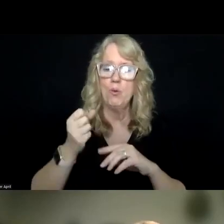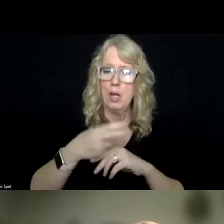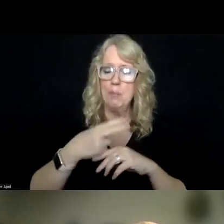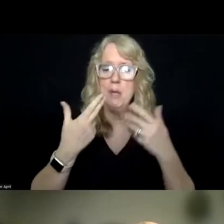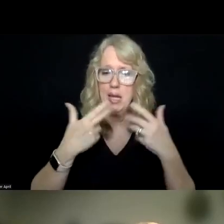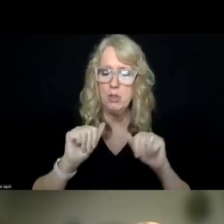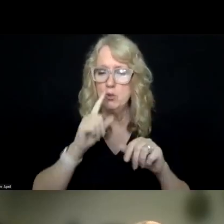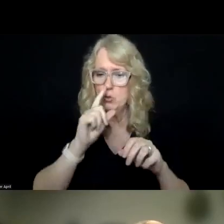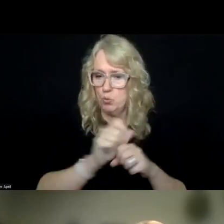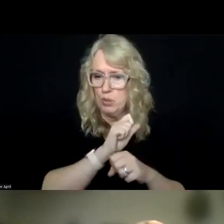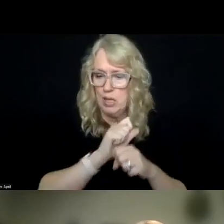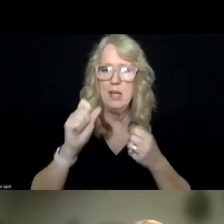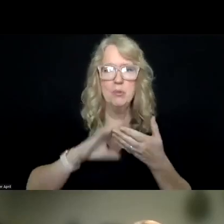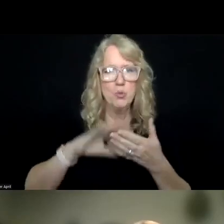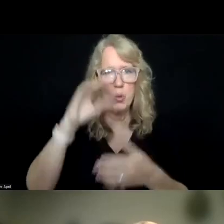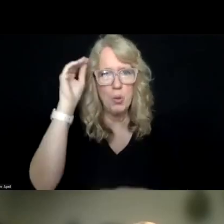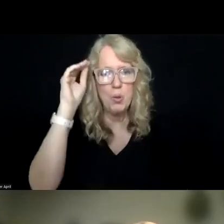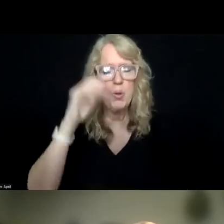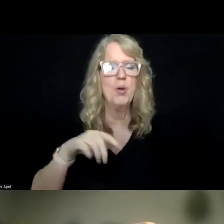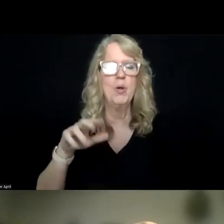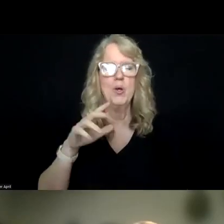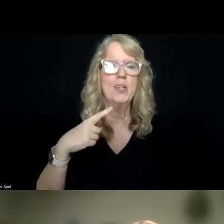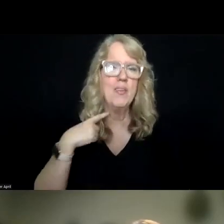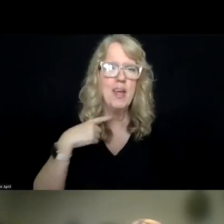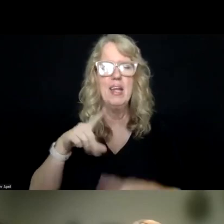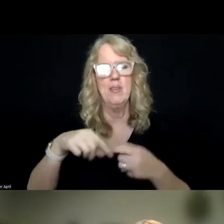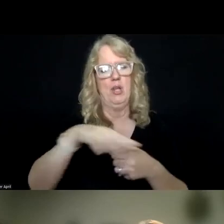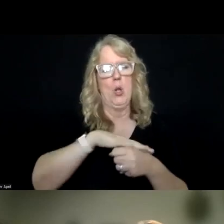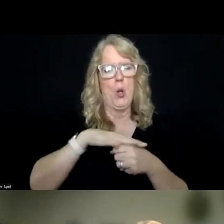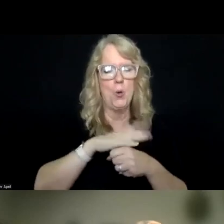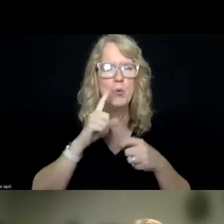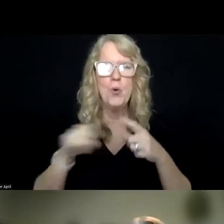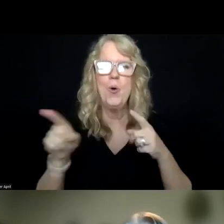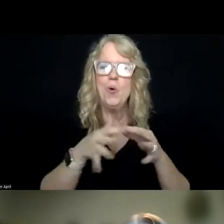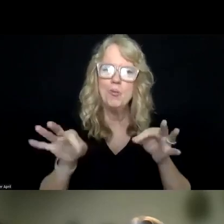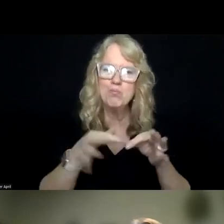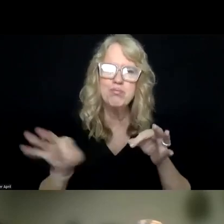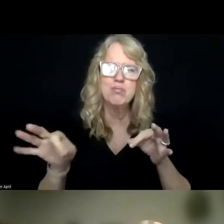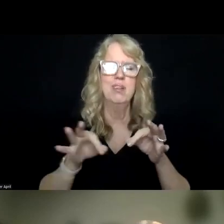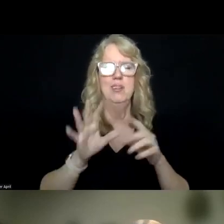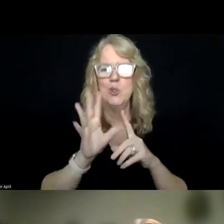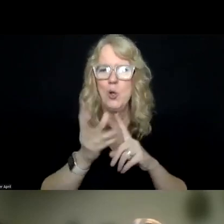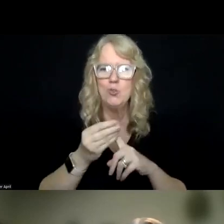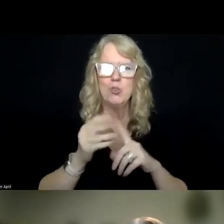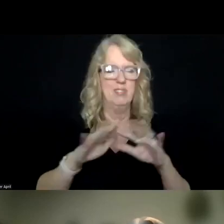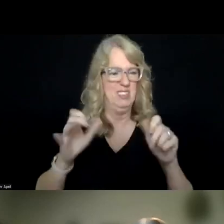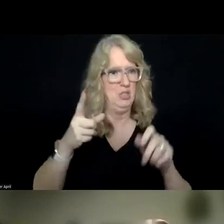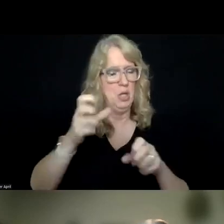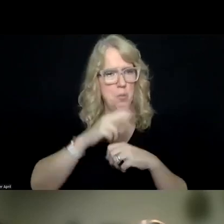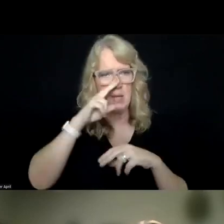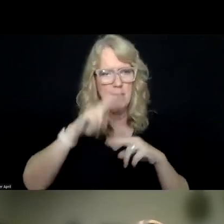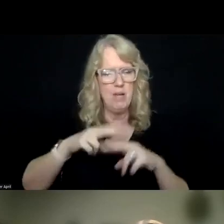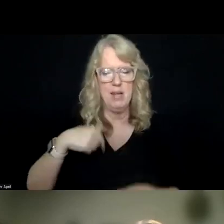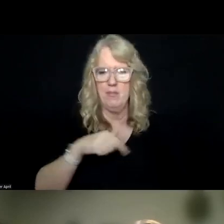to really learn the dialect and learn the local colloquialisms. And then I was told, it feels like you're making fun of us.